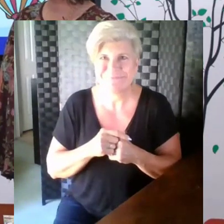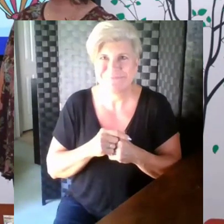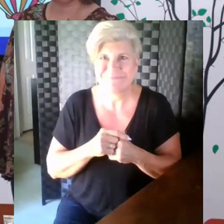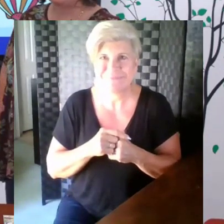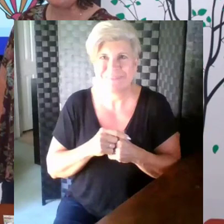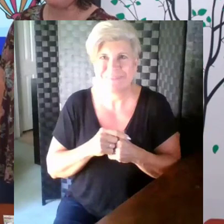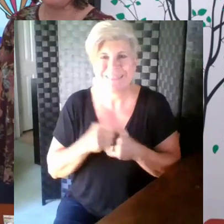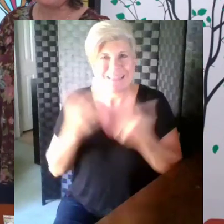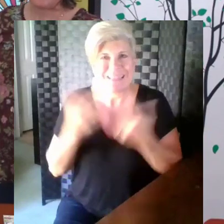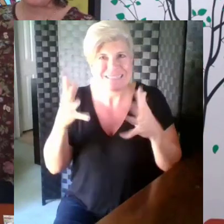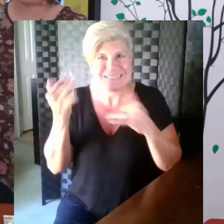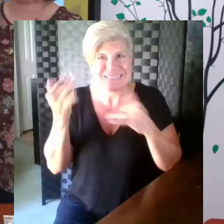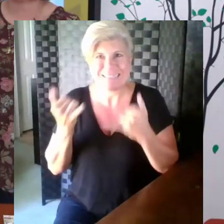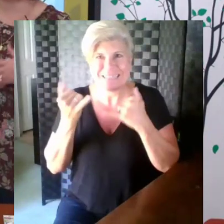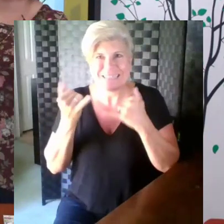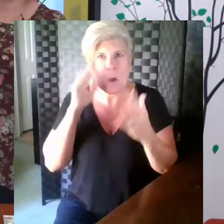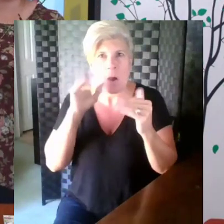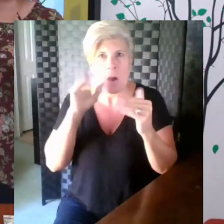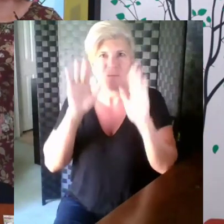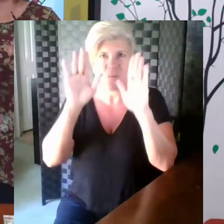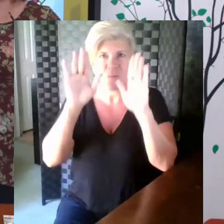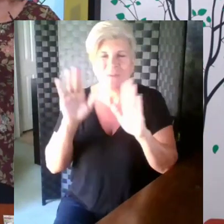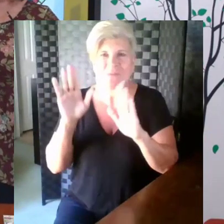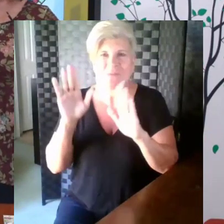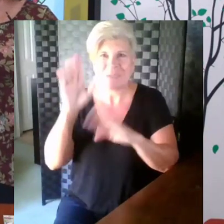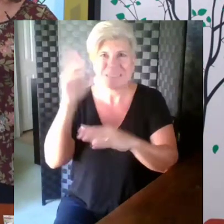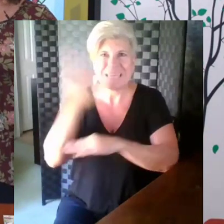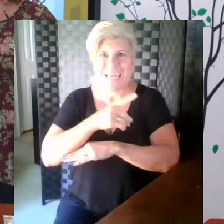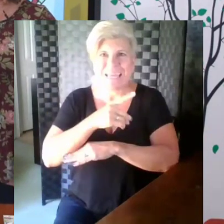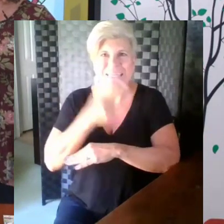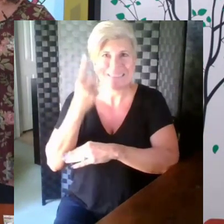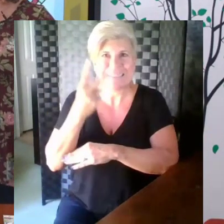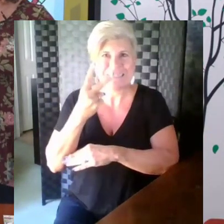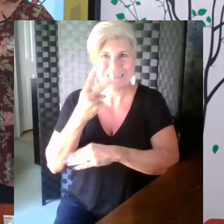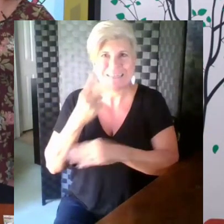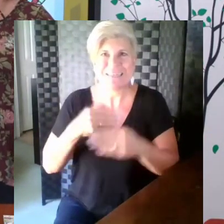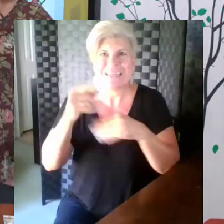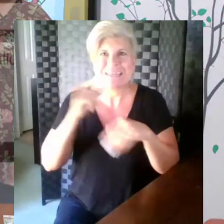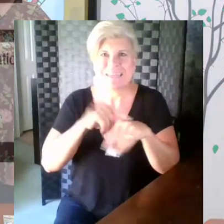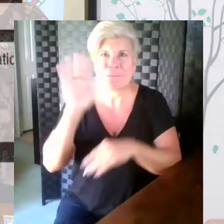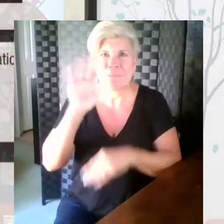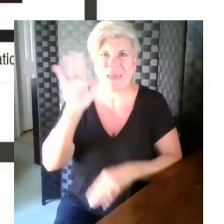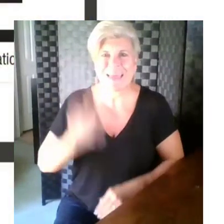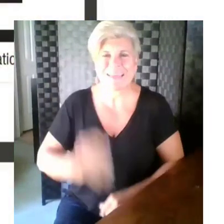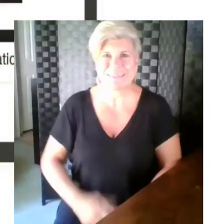shell. So that's it for today. I hope you have a great rest of your day, and I'll see you next time. Bye.